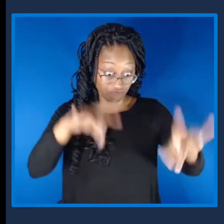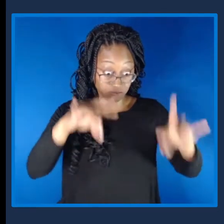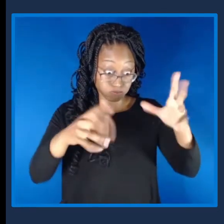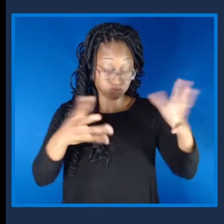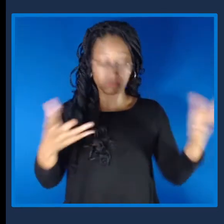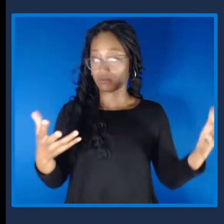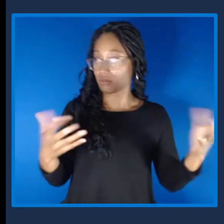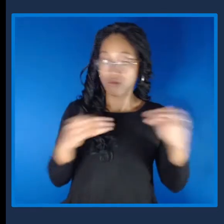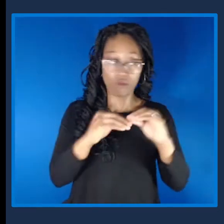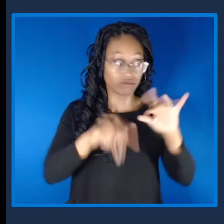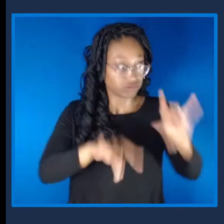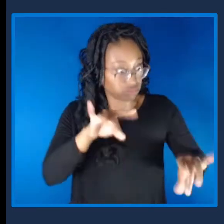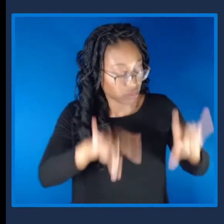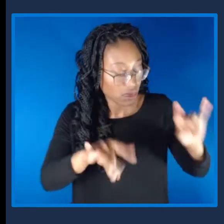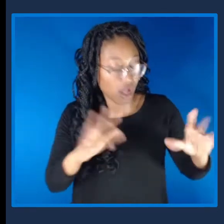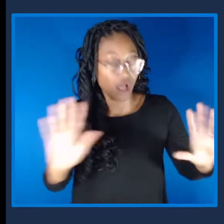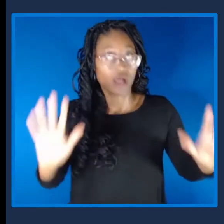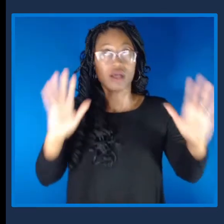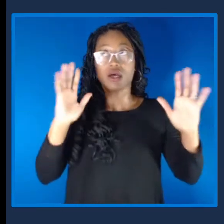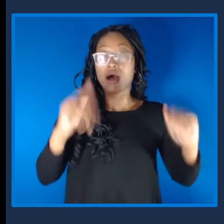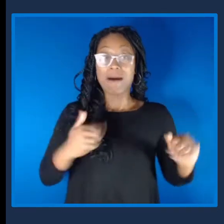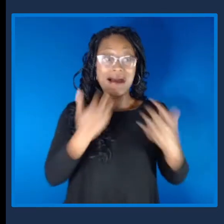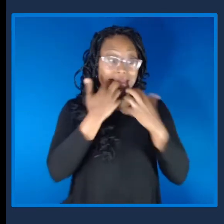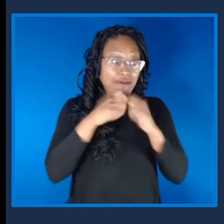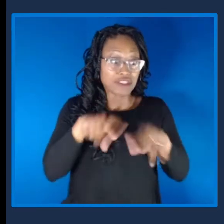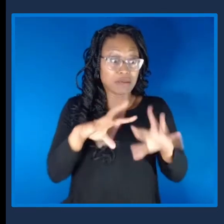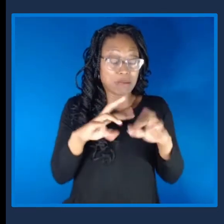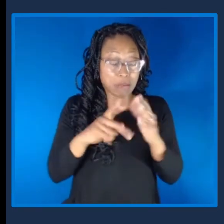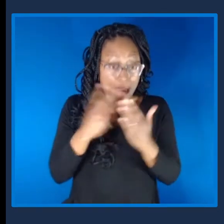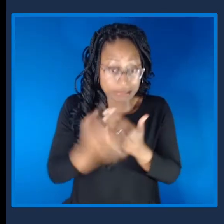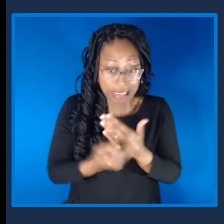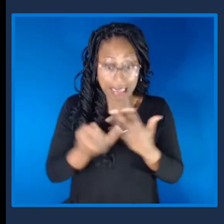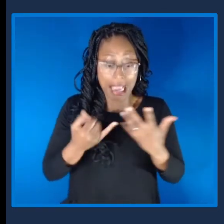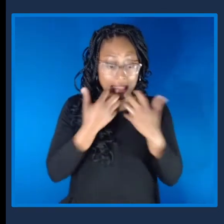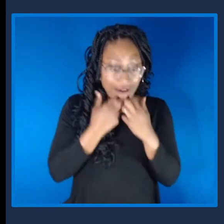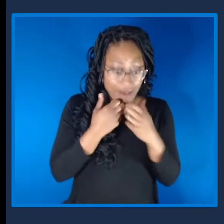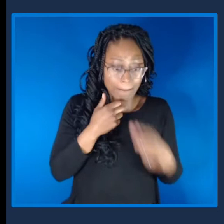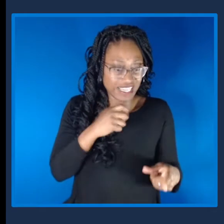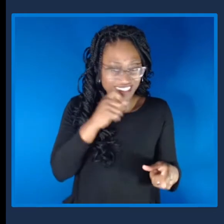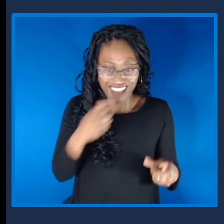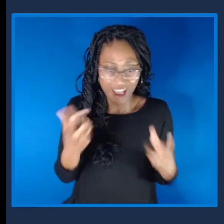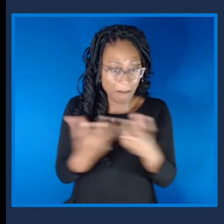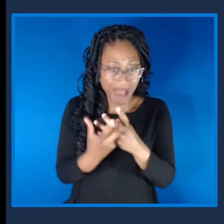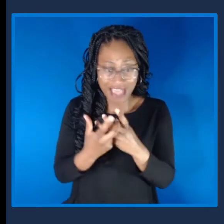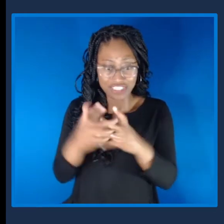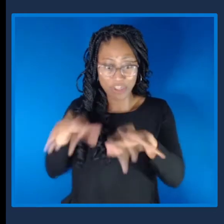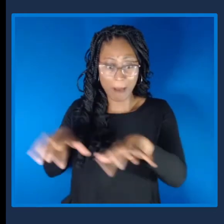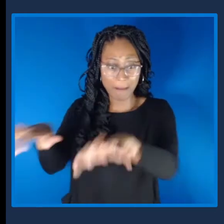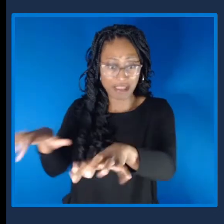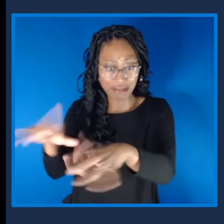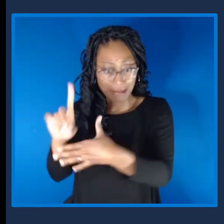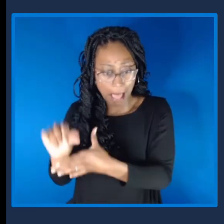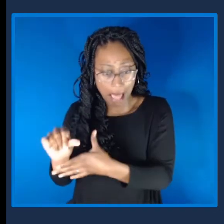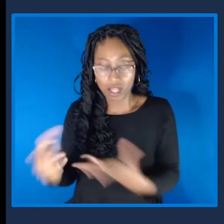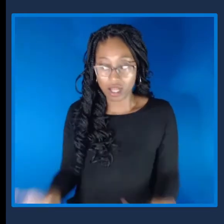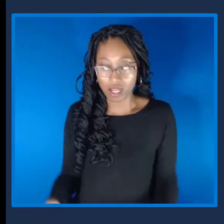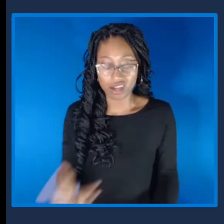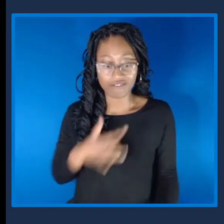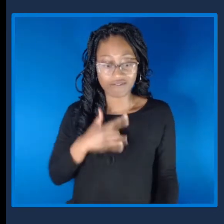that you love and you've been working on for a while doesn't actually work for people with disabilities. And you'll feel badly about